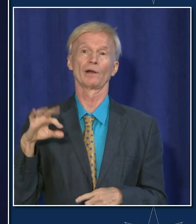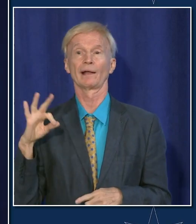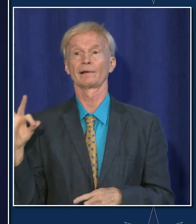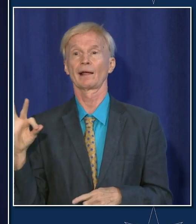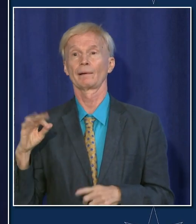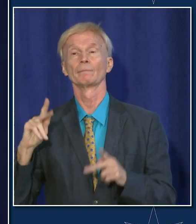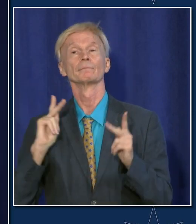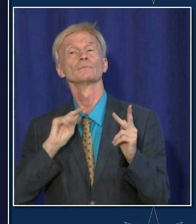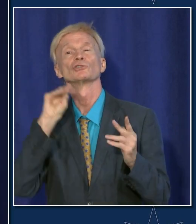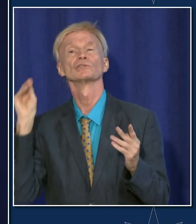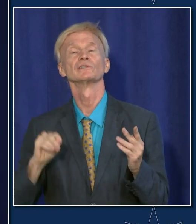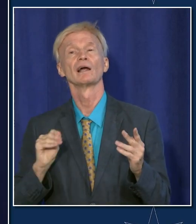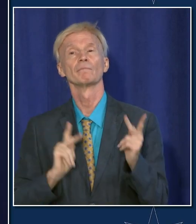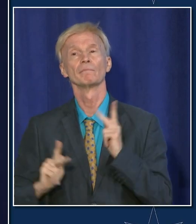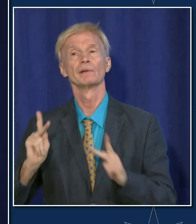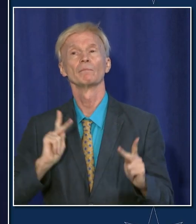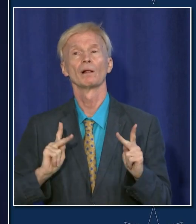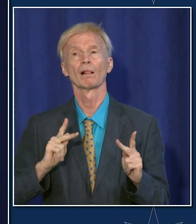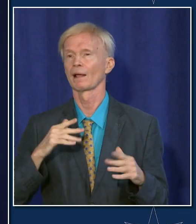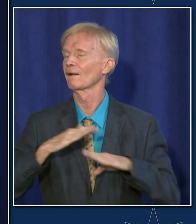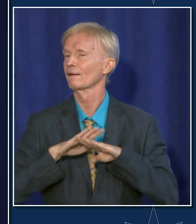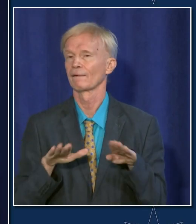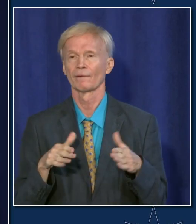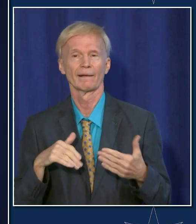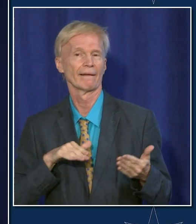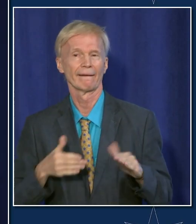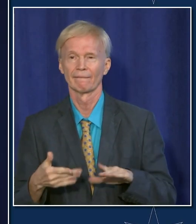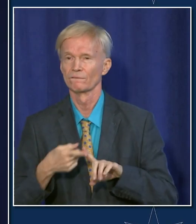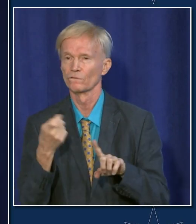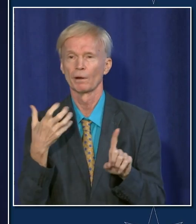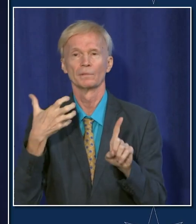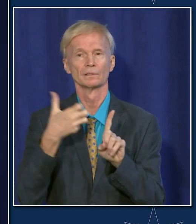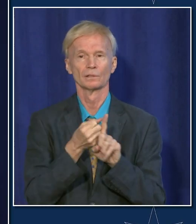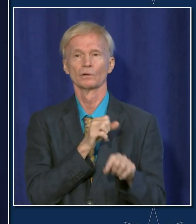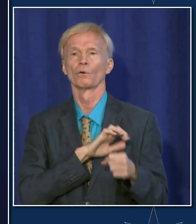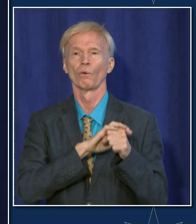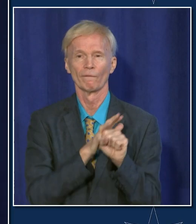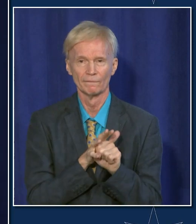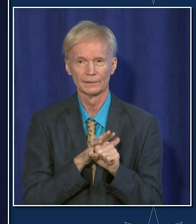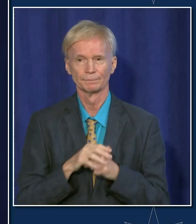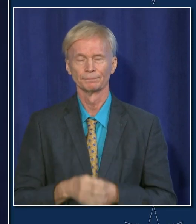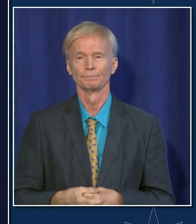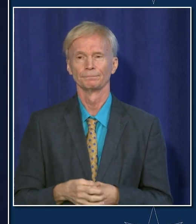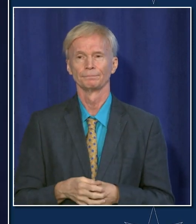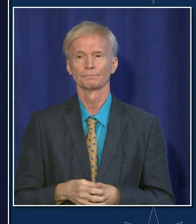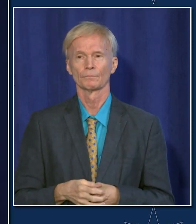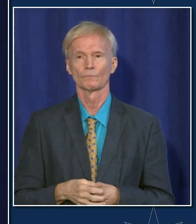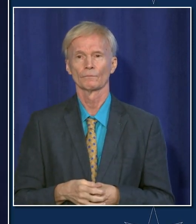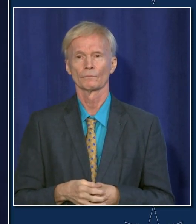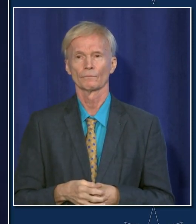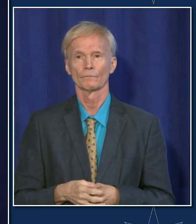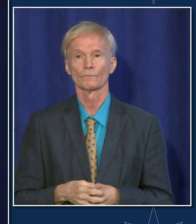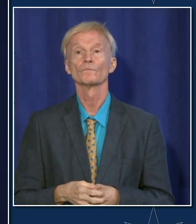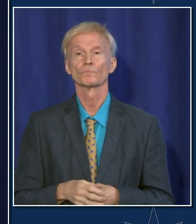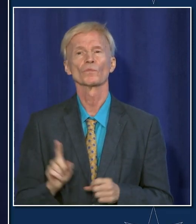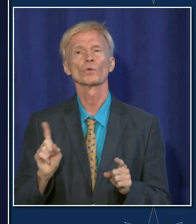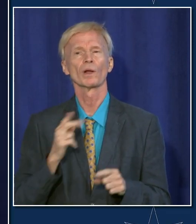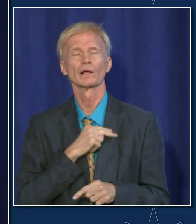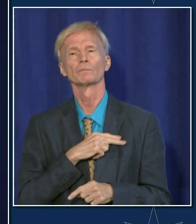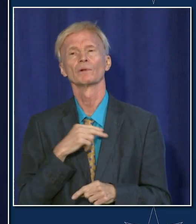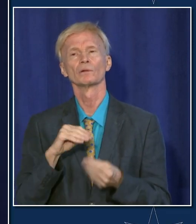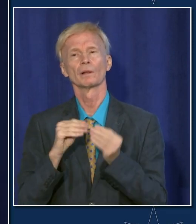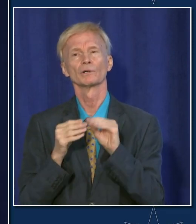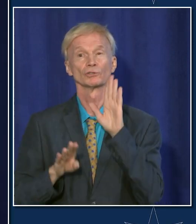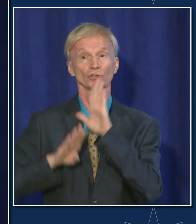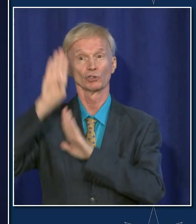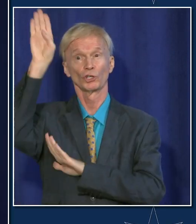99.999% of vaccinated Chicagoans have not died of COVID. Here's an individual hospital example in a place where COVID is surging, because it's